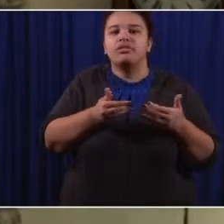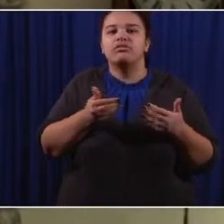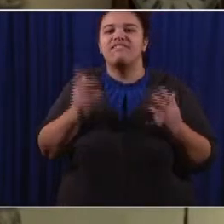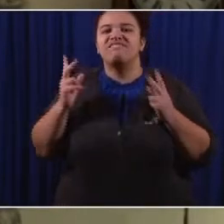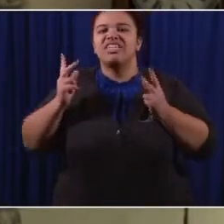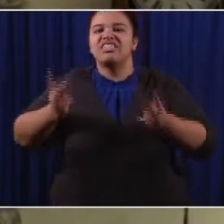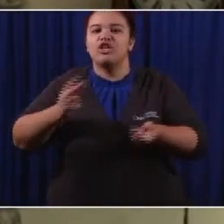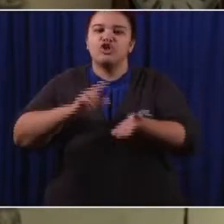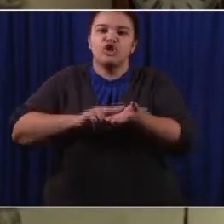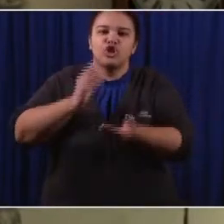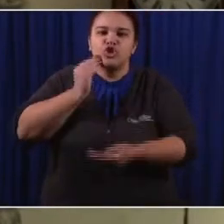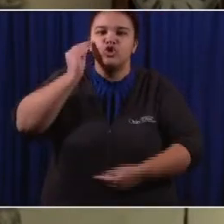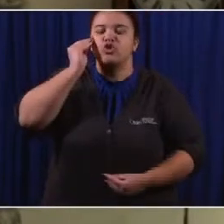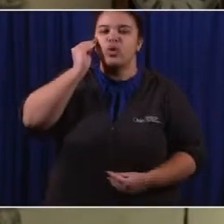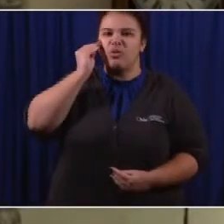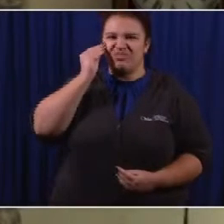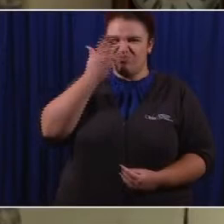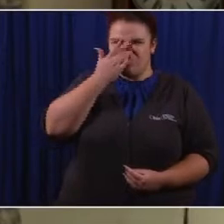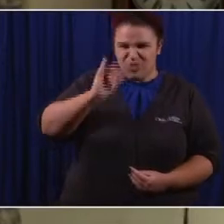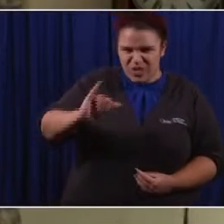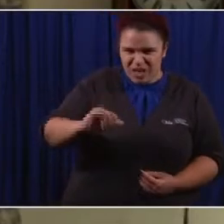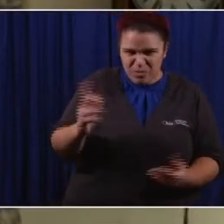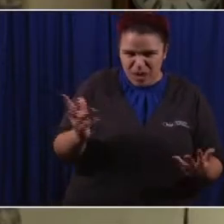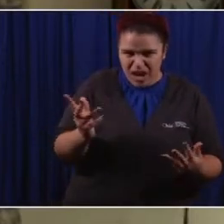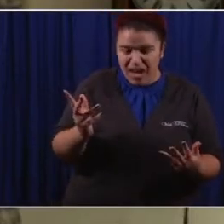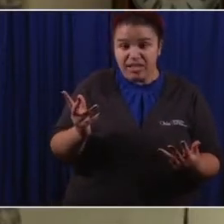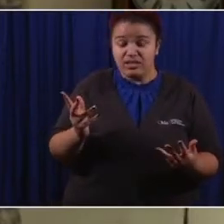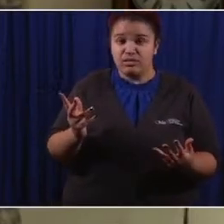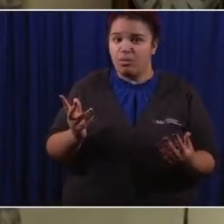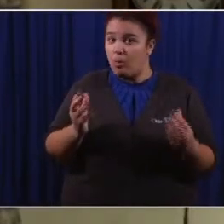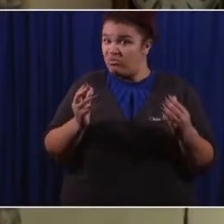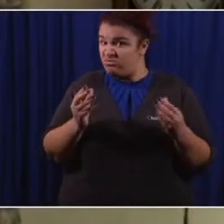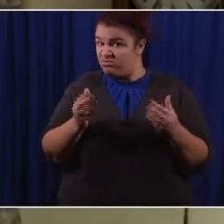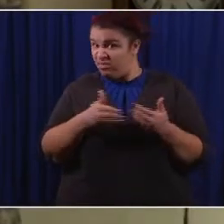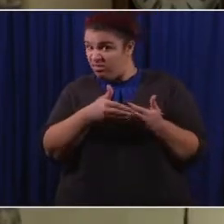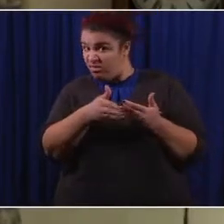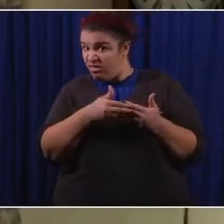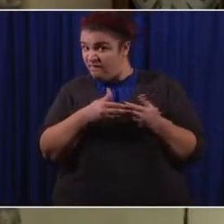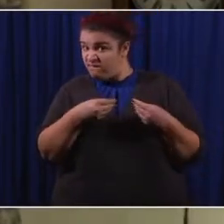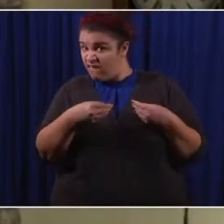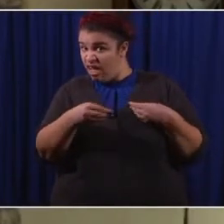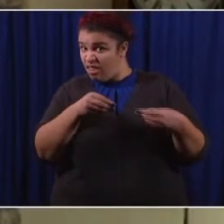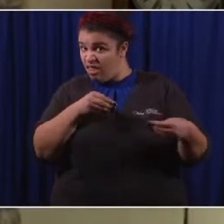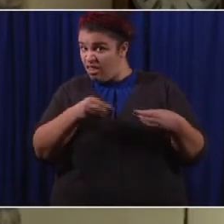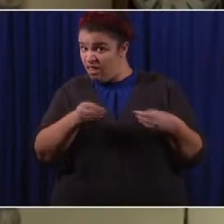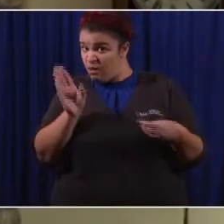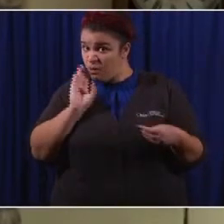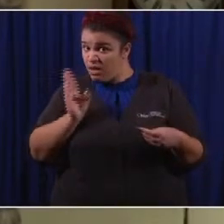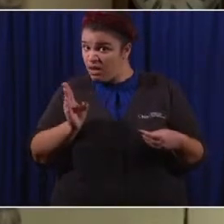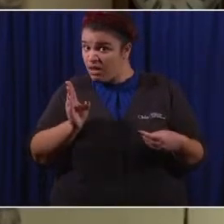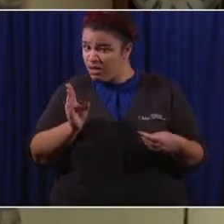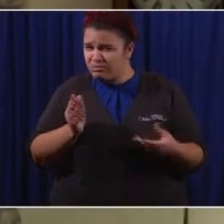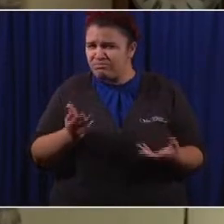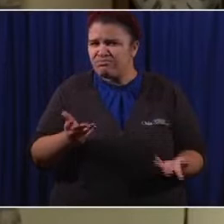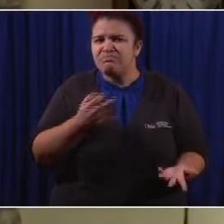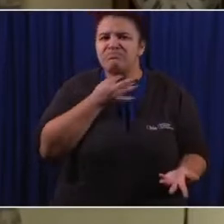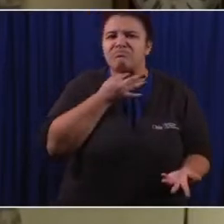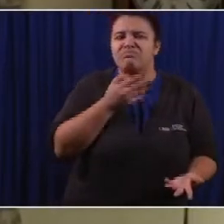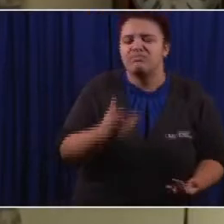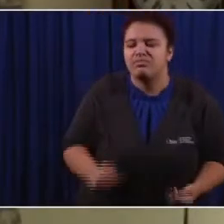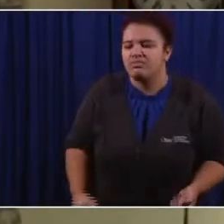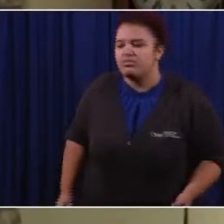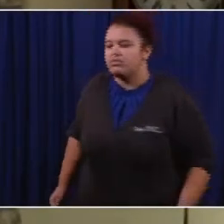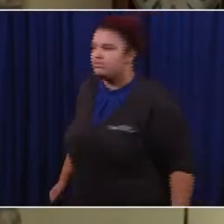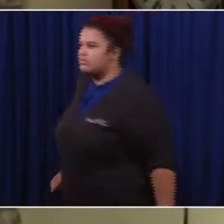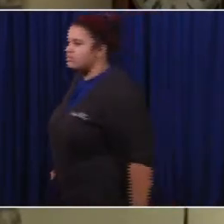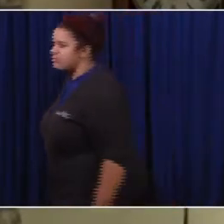And could we expect to see any more lenience on visitations in any way? Well, we